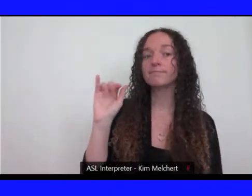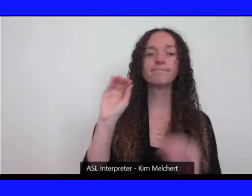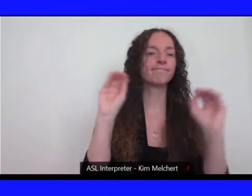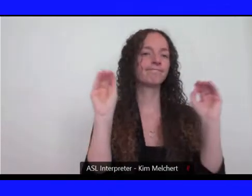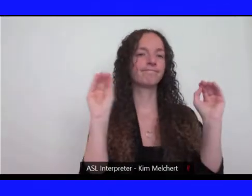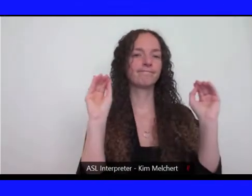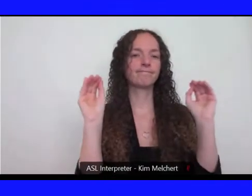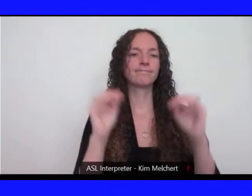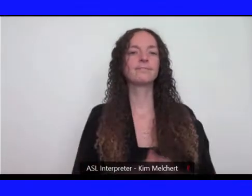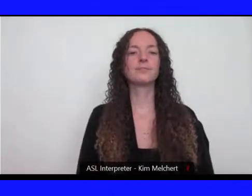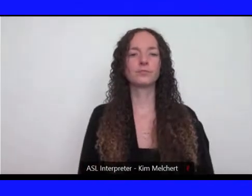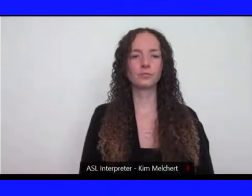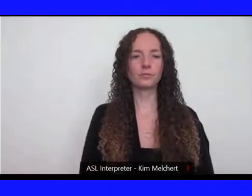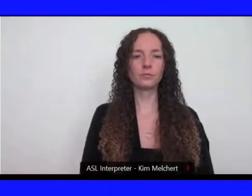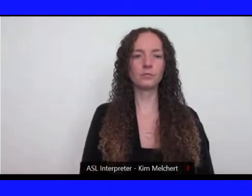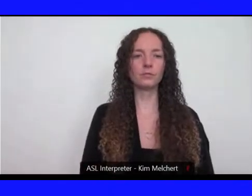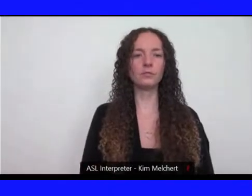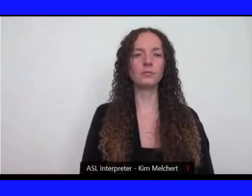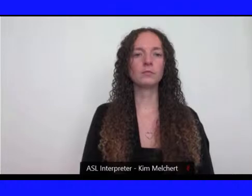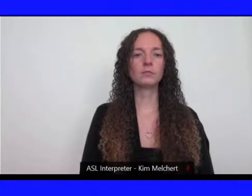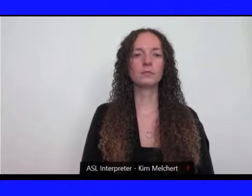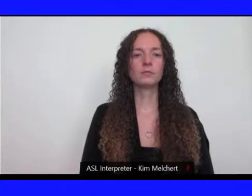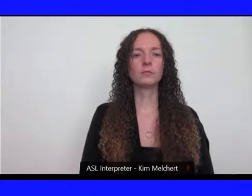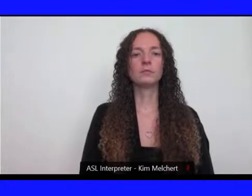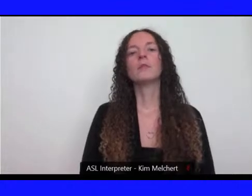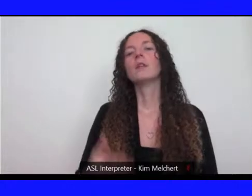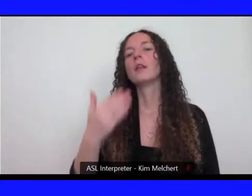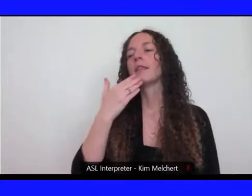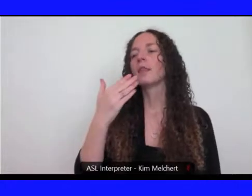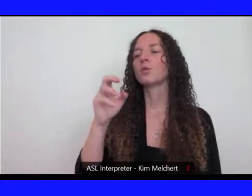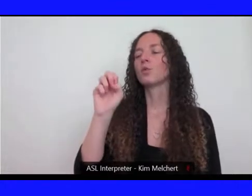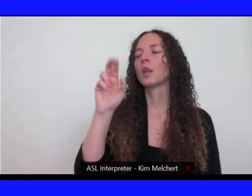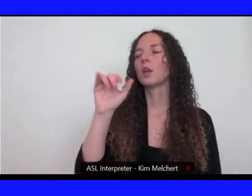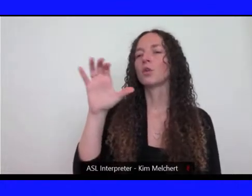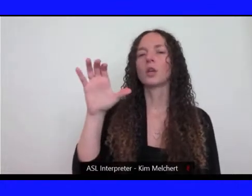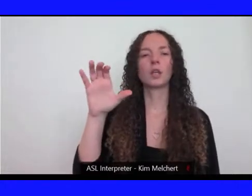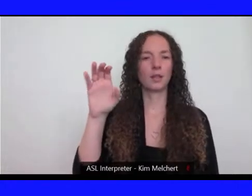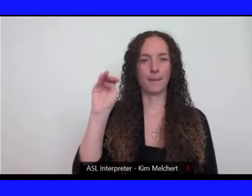requiring the booster. So I think that it's good to